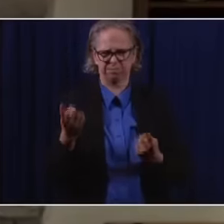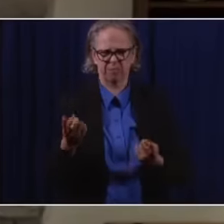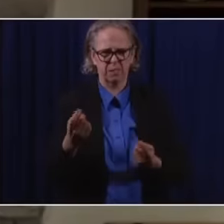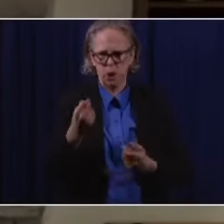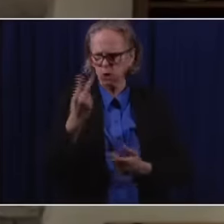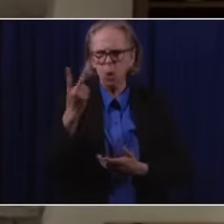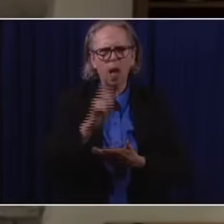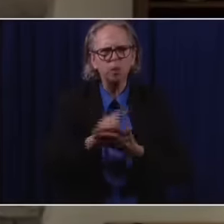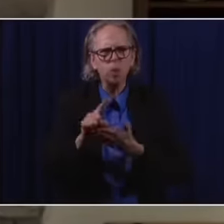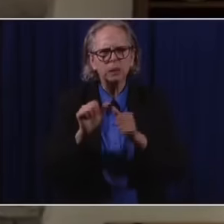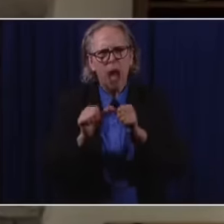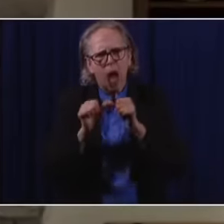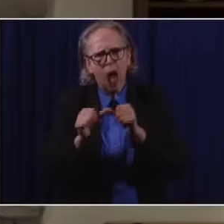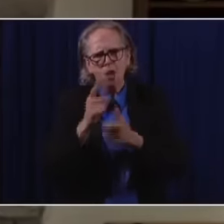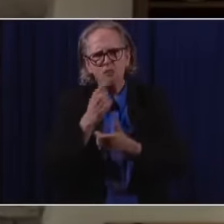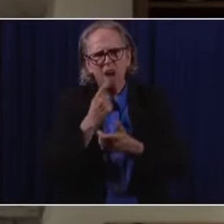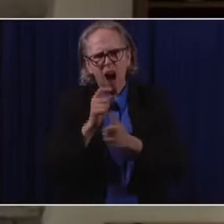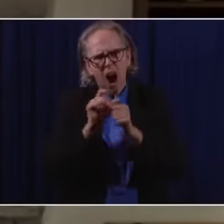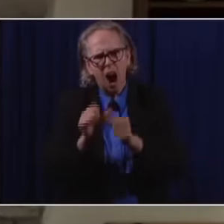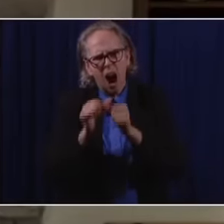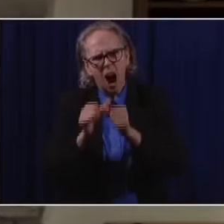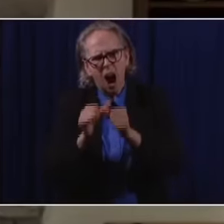separate weeks. So,